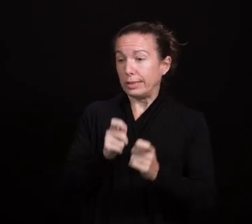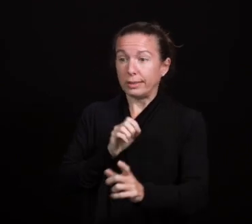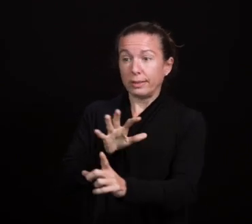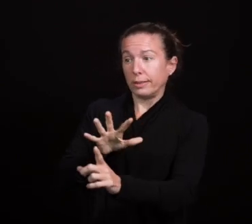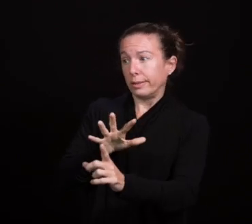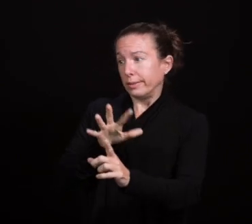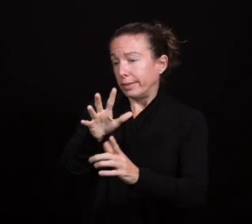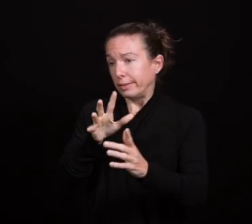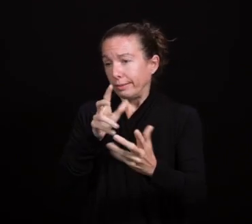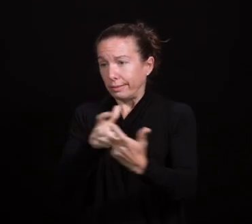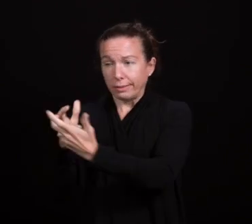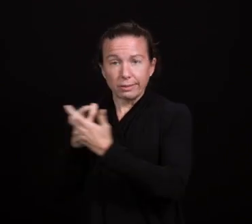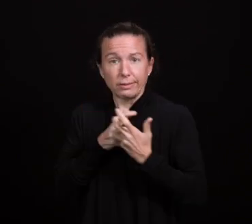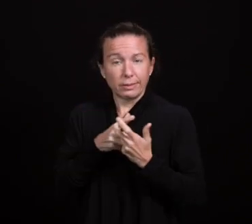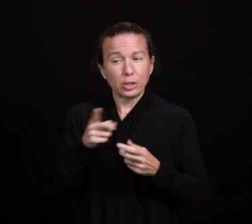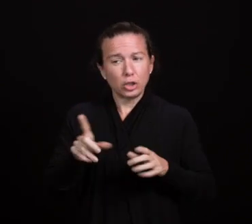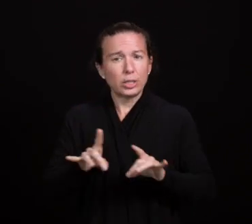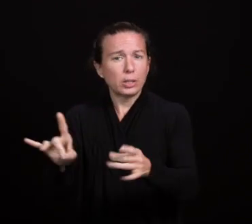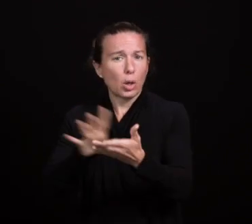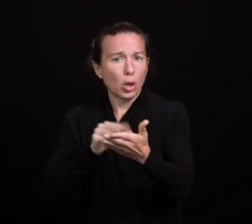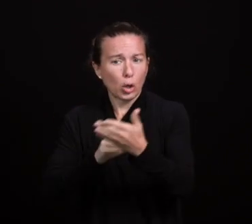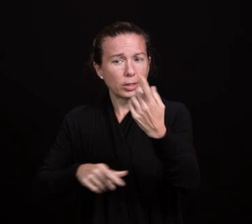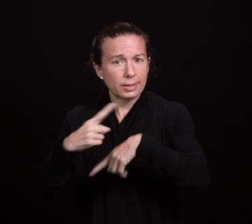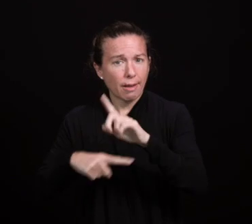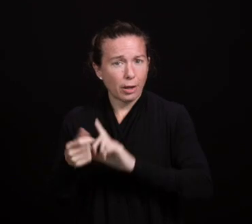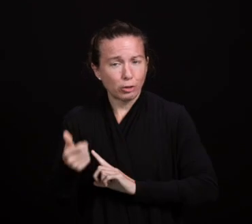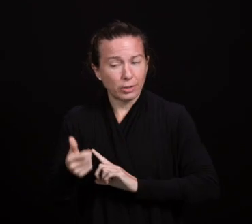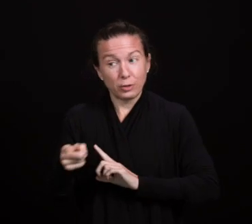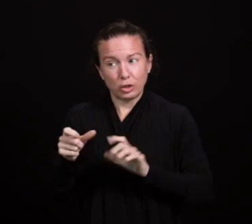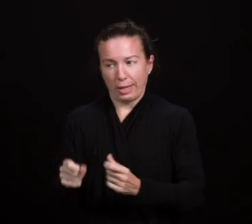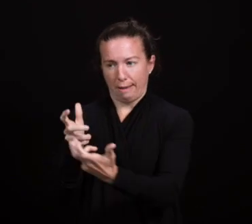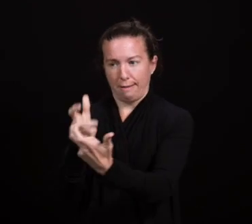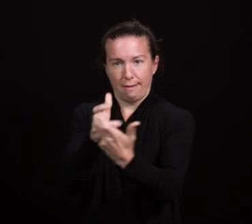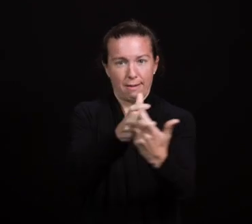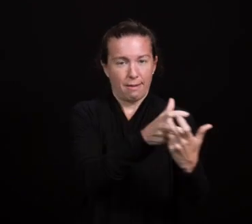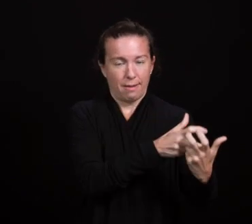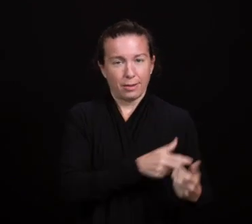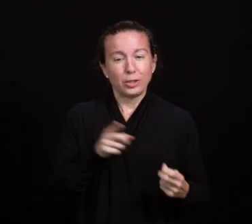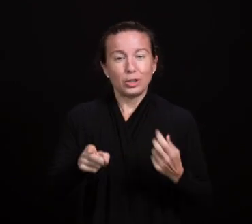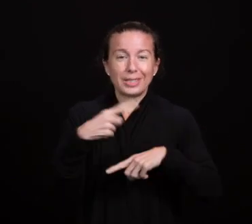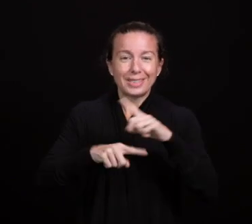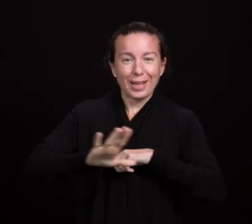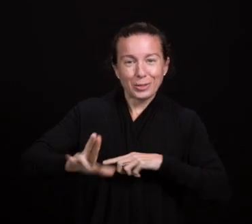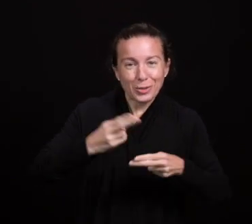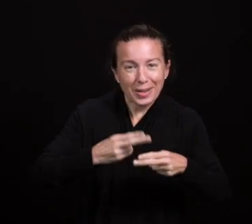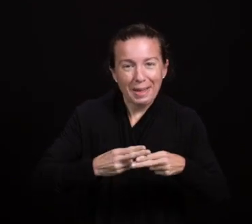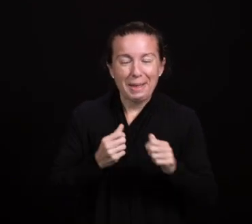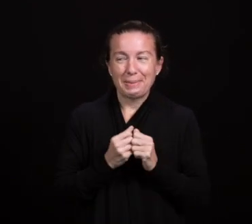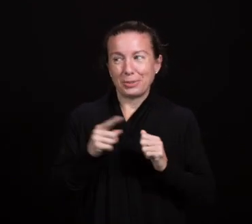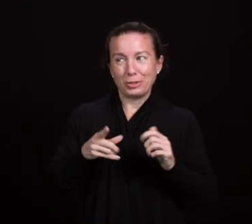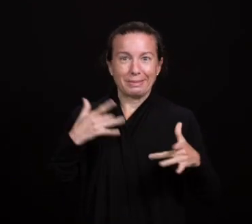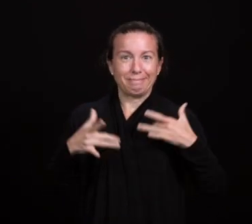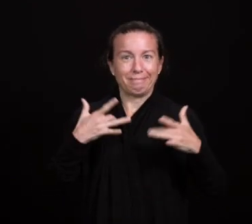different ways of communicating. She's picked up a lot of ASL. She's pretty into it. She comes home and she signs her name. She's very